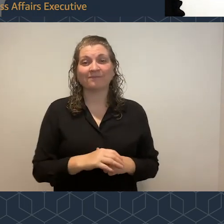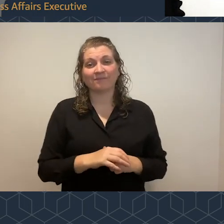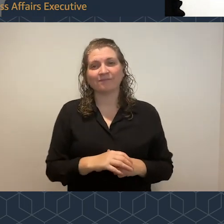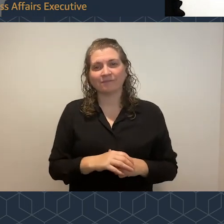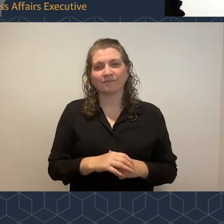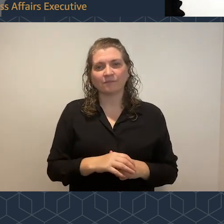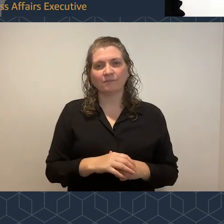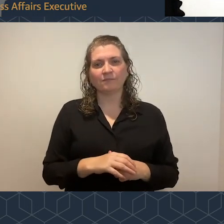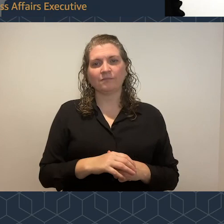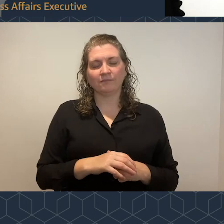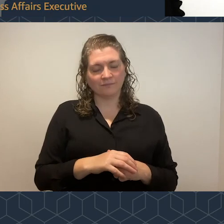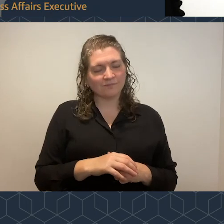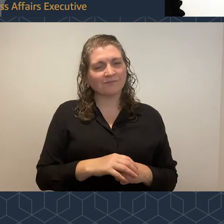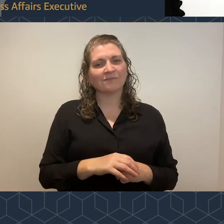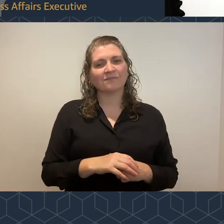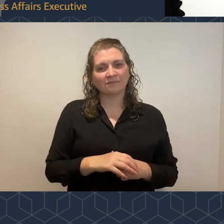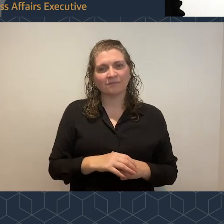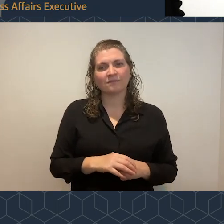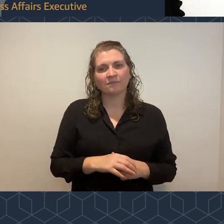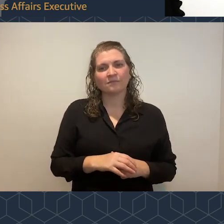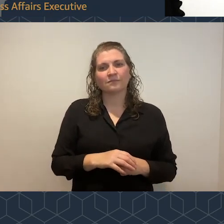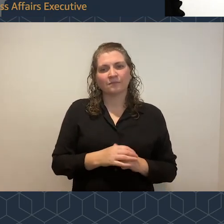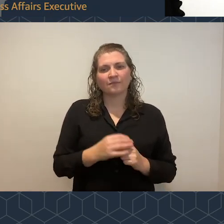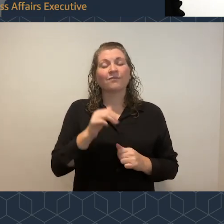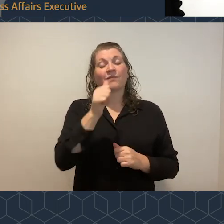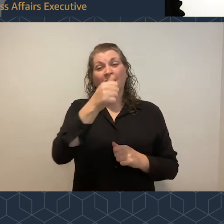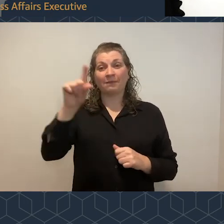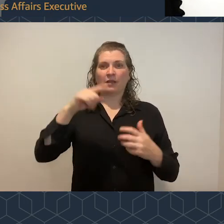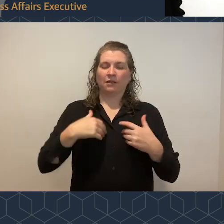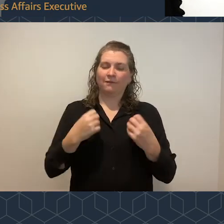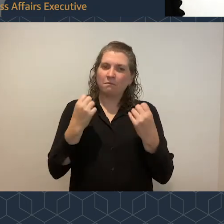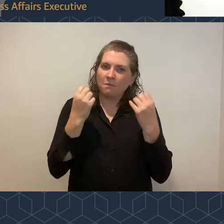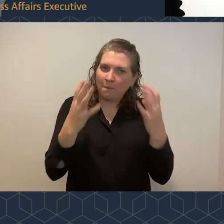company. And when we look at our talent acquisition leaders, our recruiters,